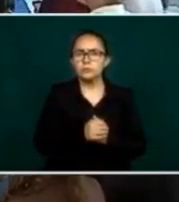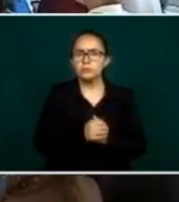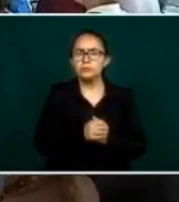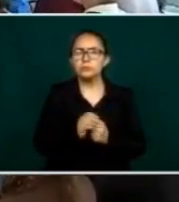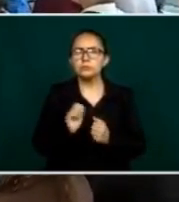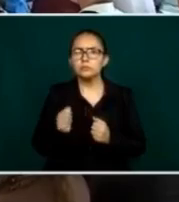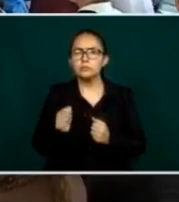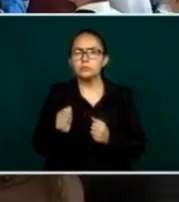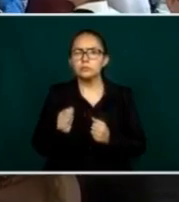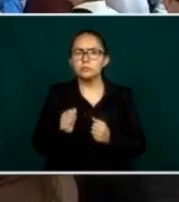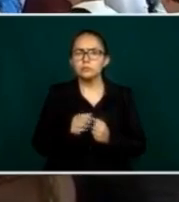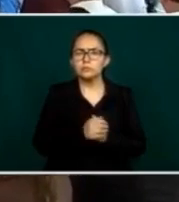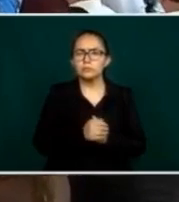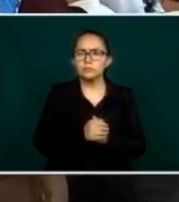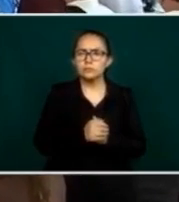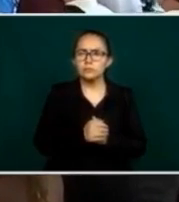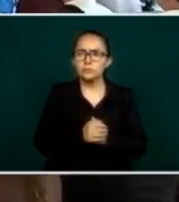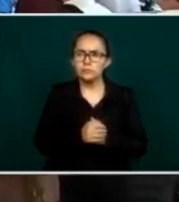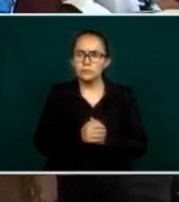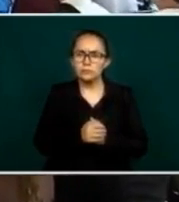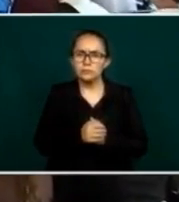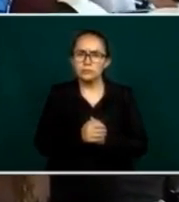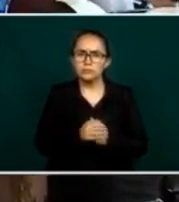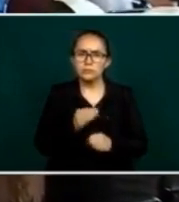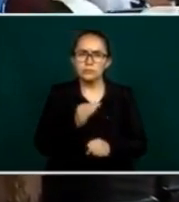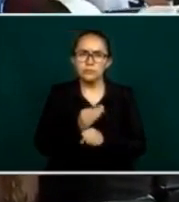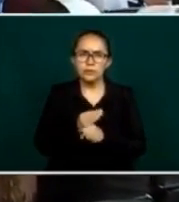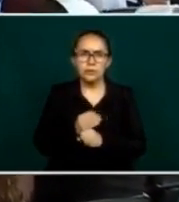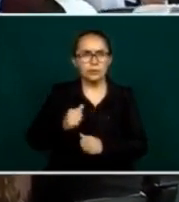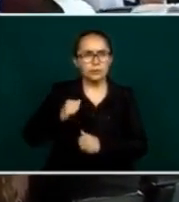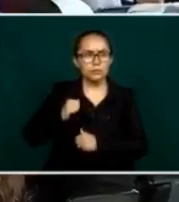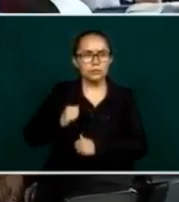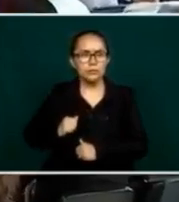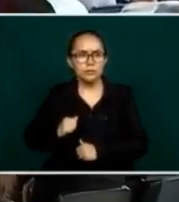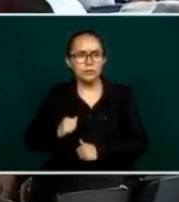questions, this is public dominion